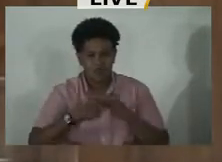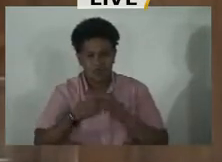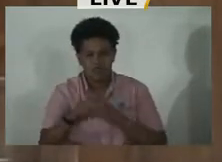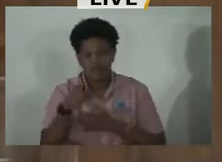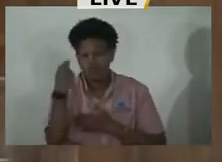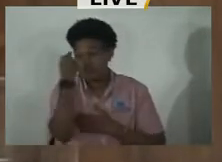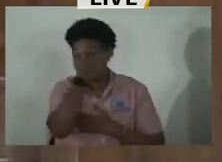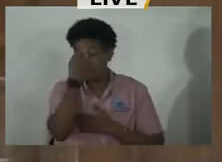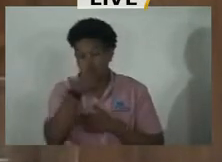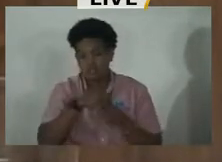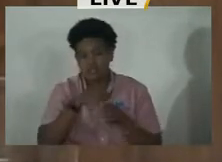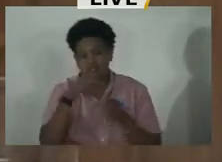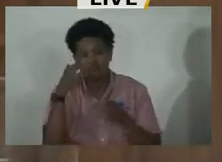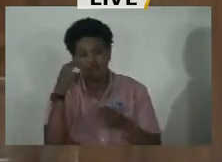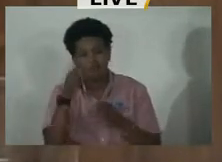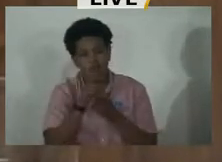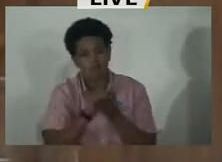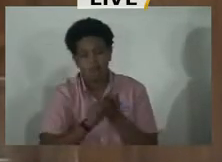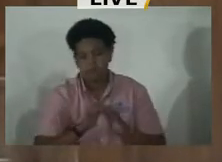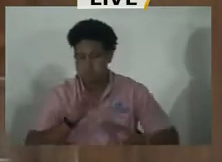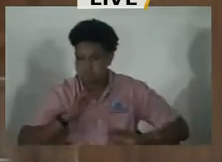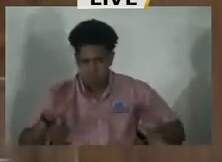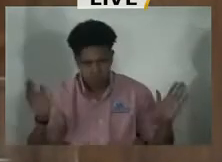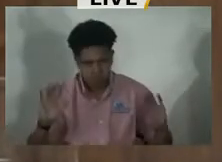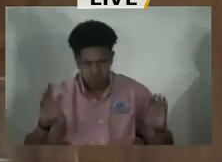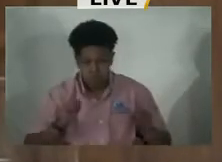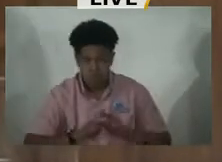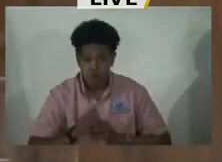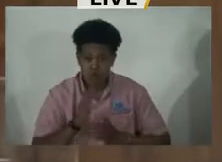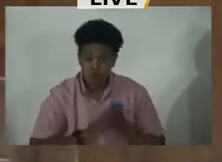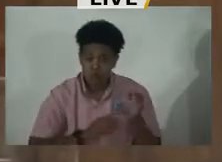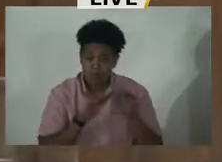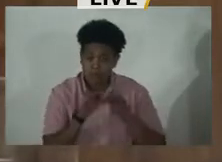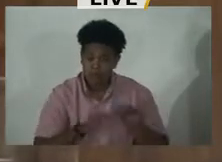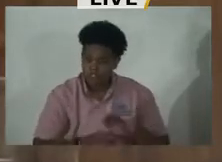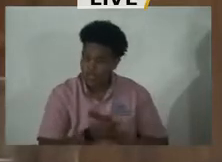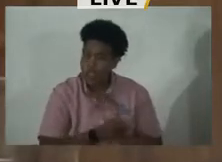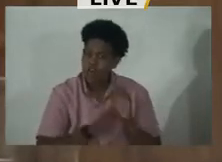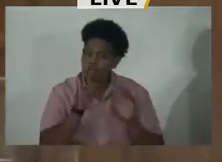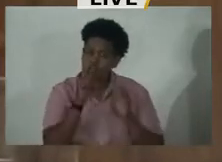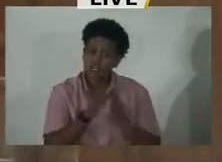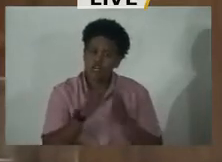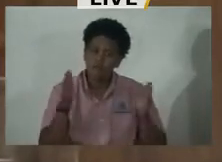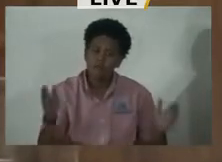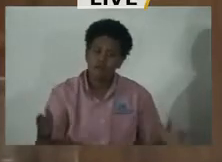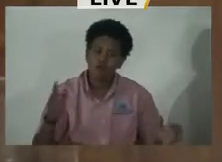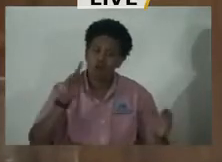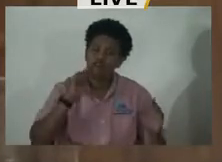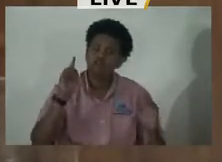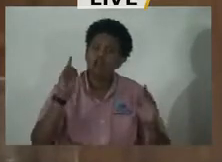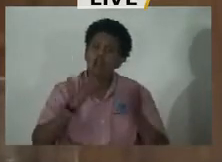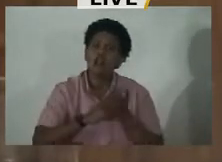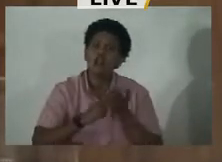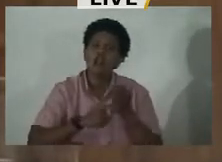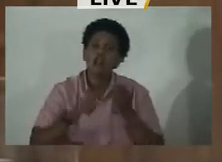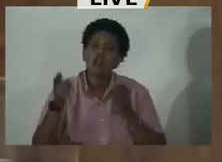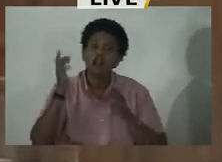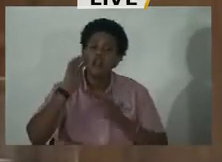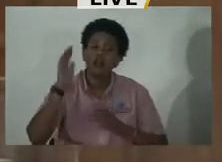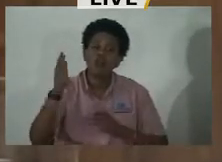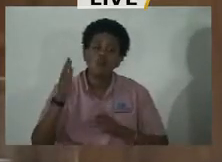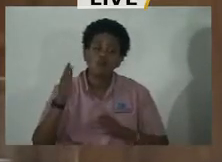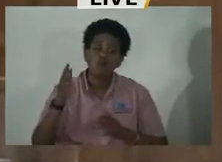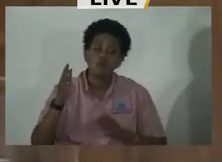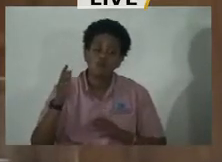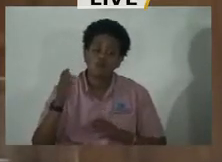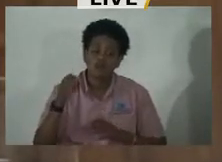in the Firearms Act, but some of the definitions in the Act are quite broad, and there was an argument that they would have encompassed pepper spray or